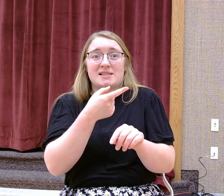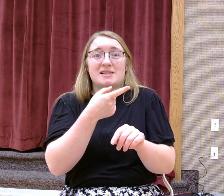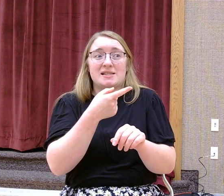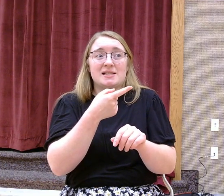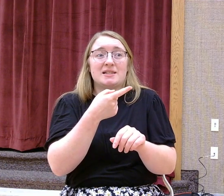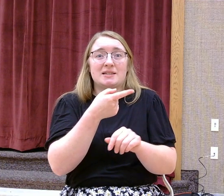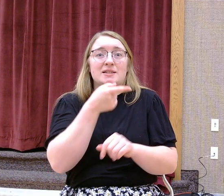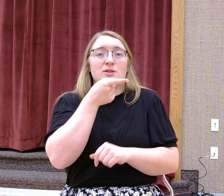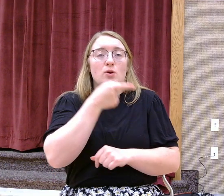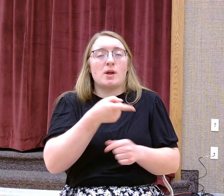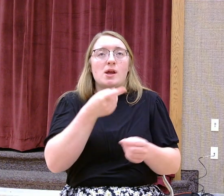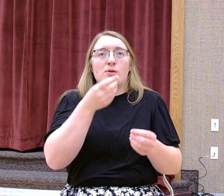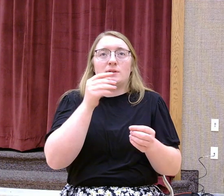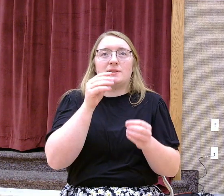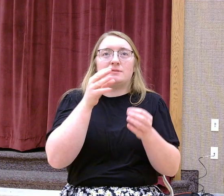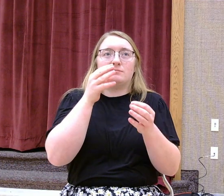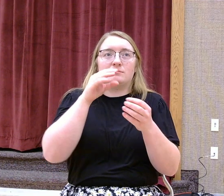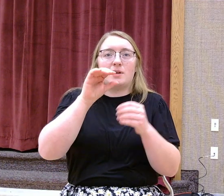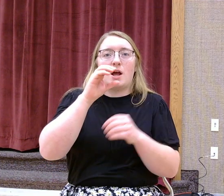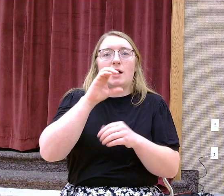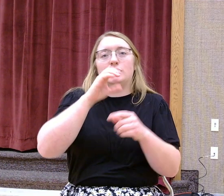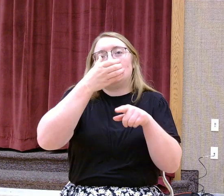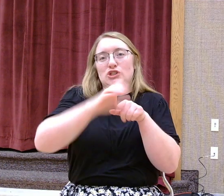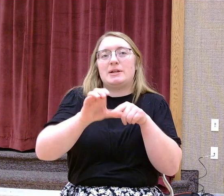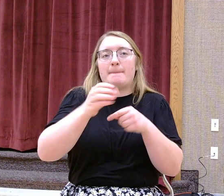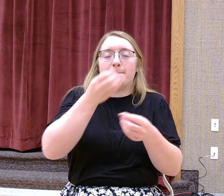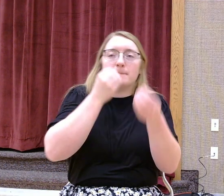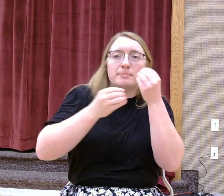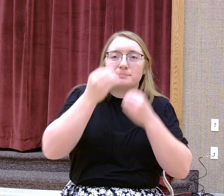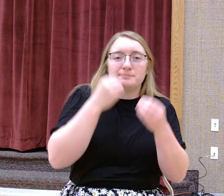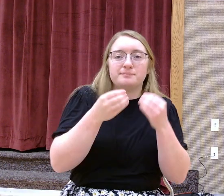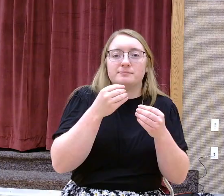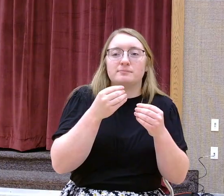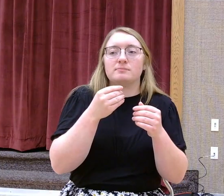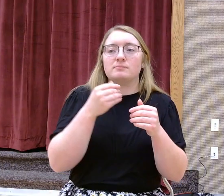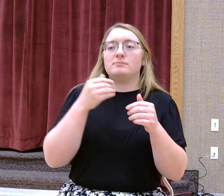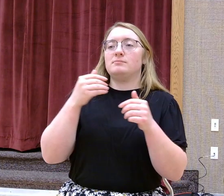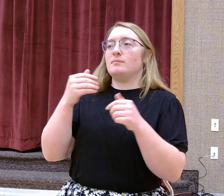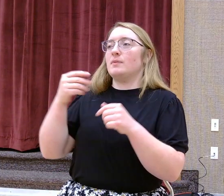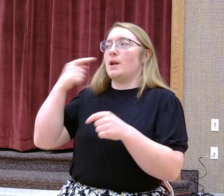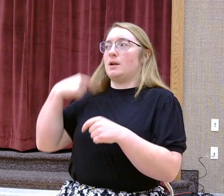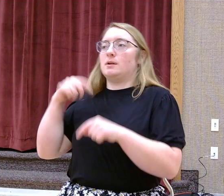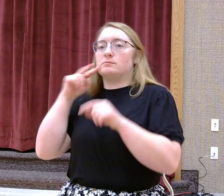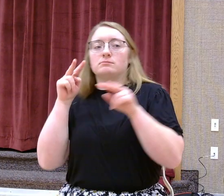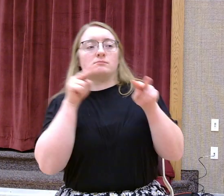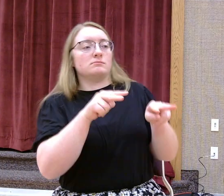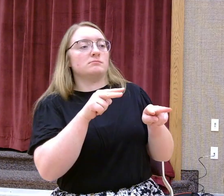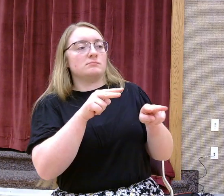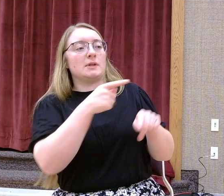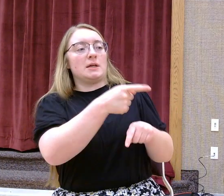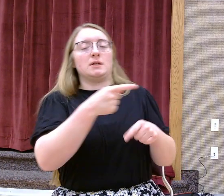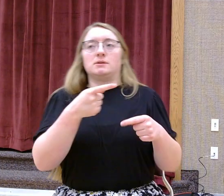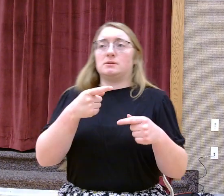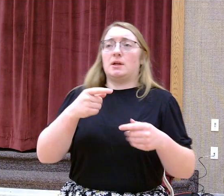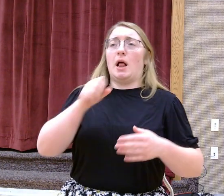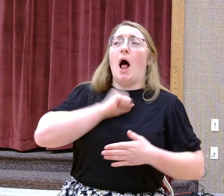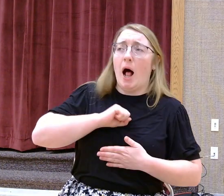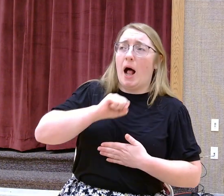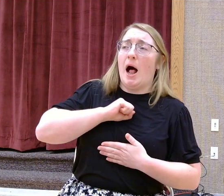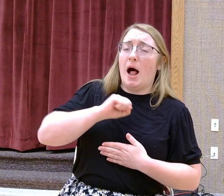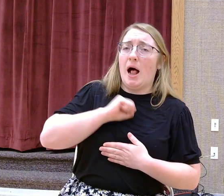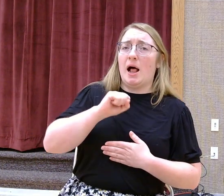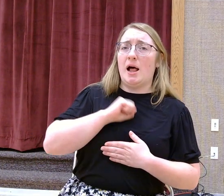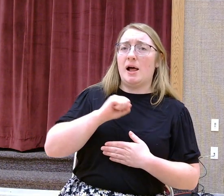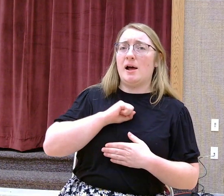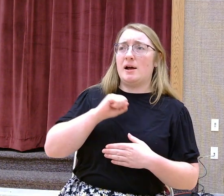he was chewing on a chip. And I see him all of a sudden start to choke. And he's doing fine. He's coughing quite a bit.